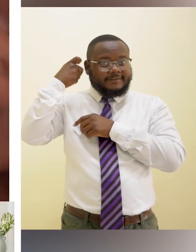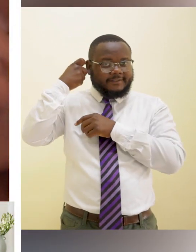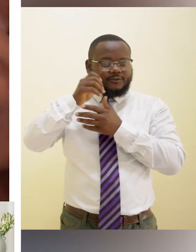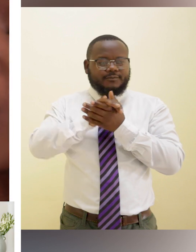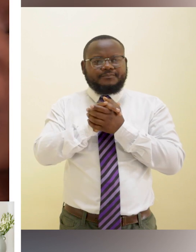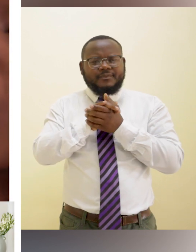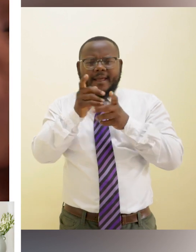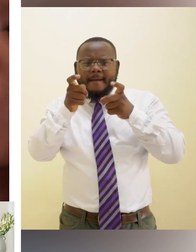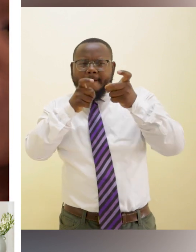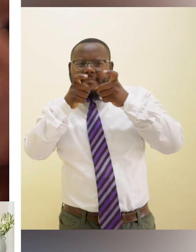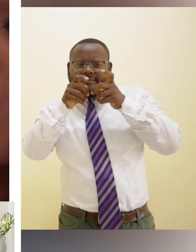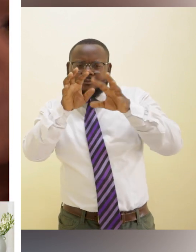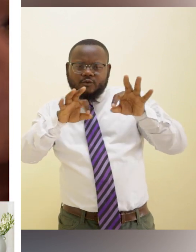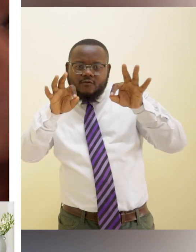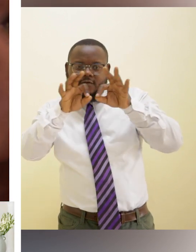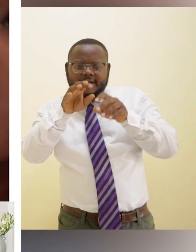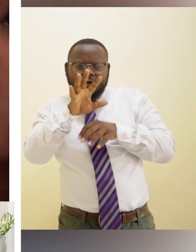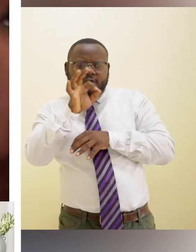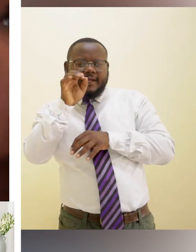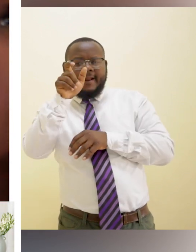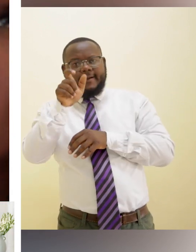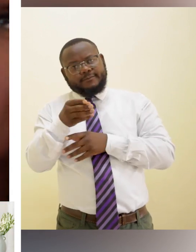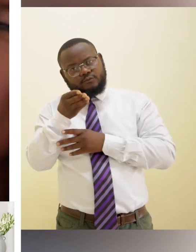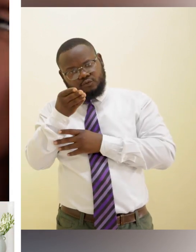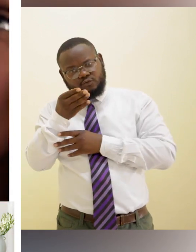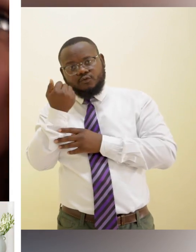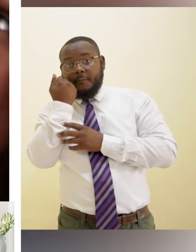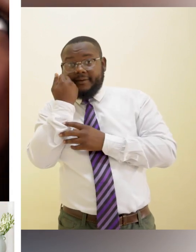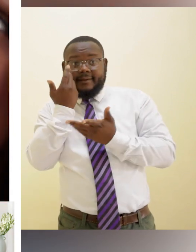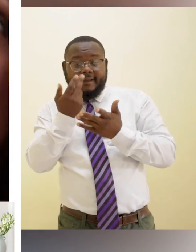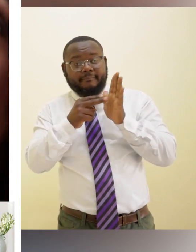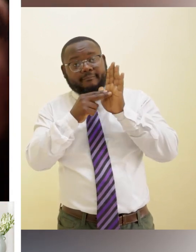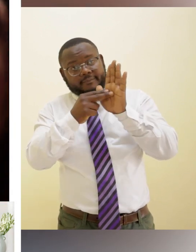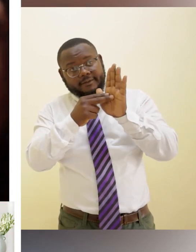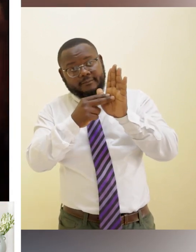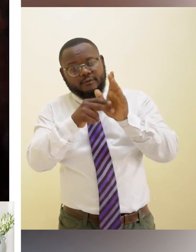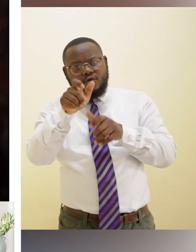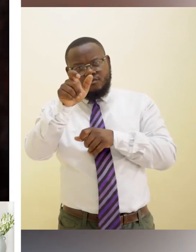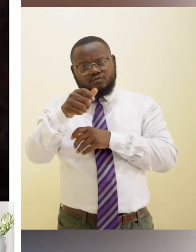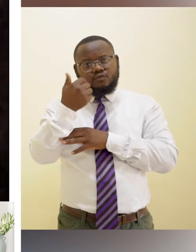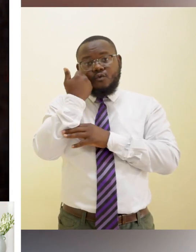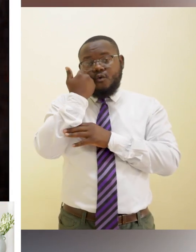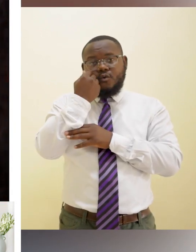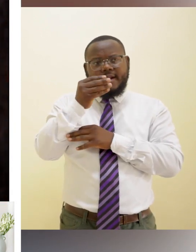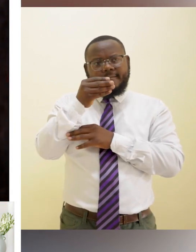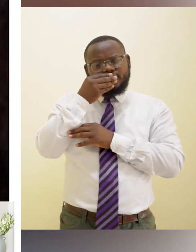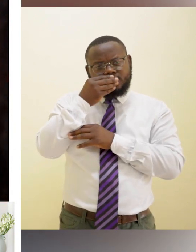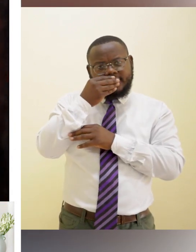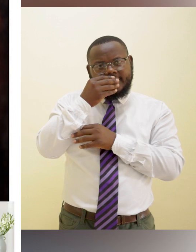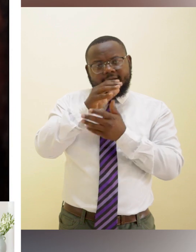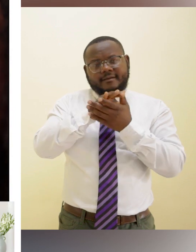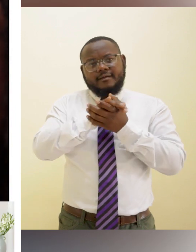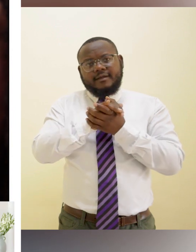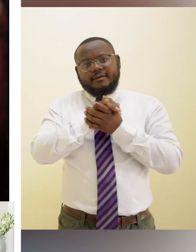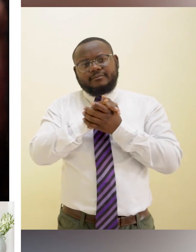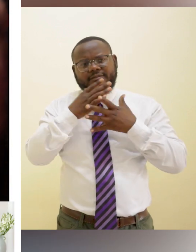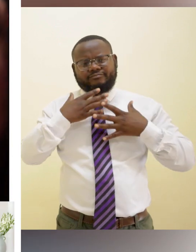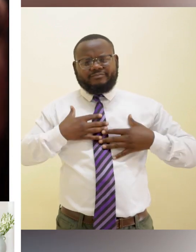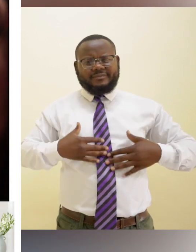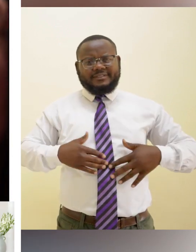Management may need to be tailored to clinical context. For example, if the patient has diabetes,